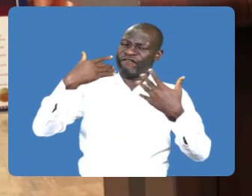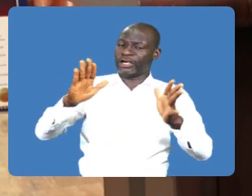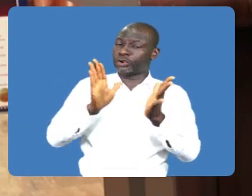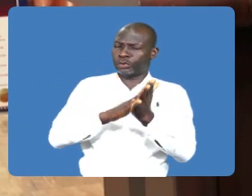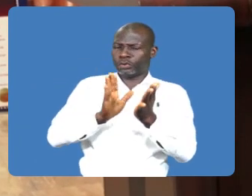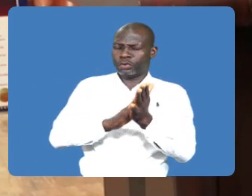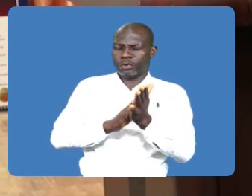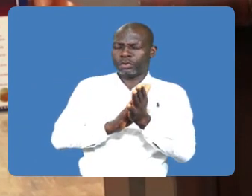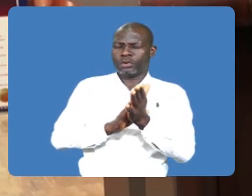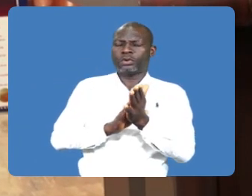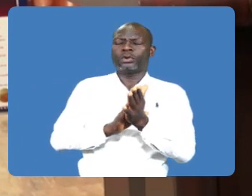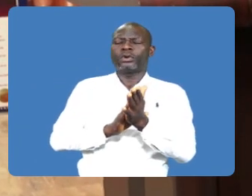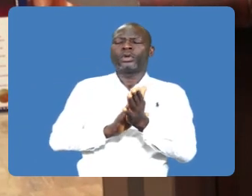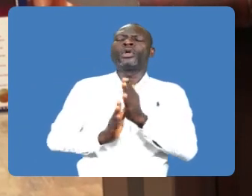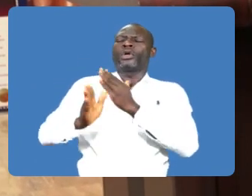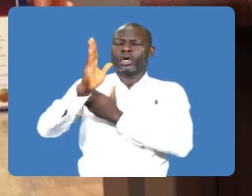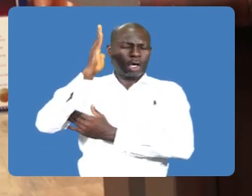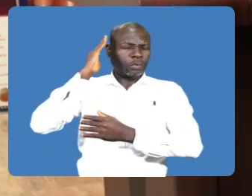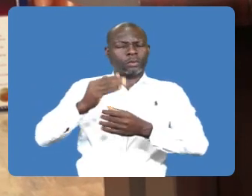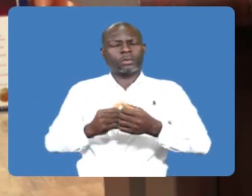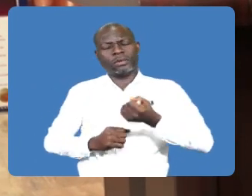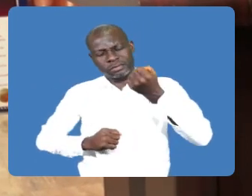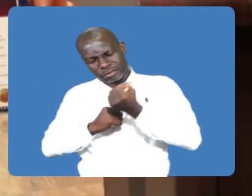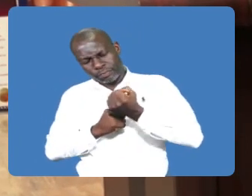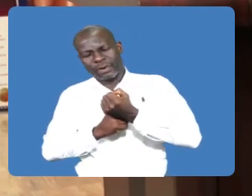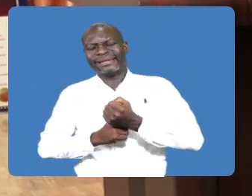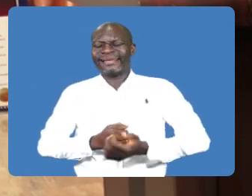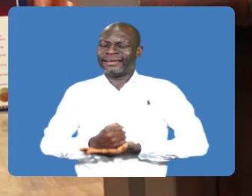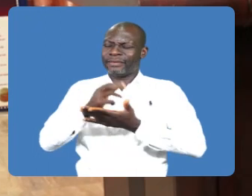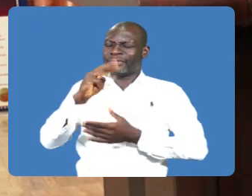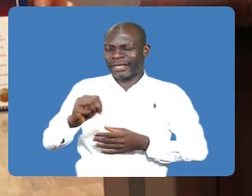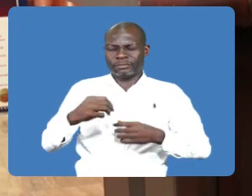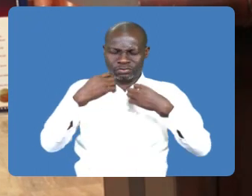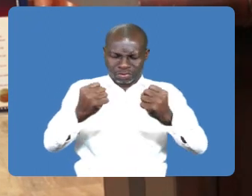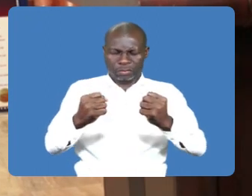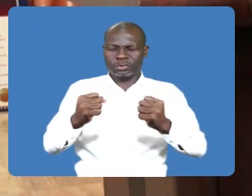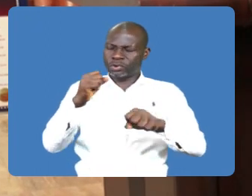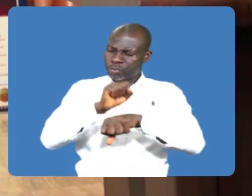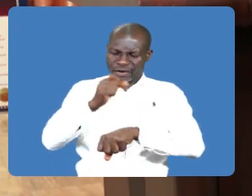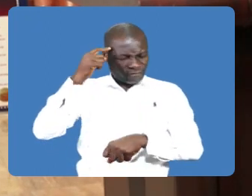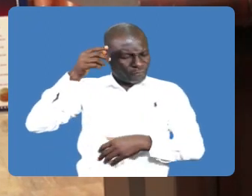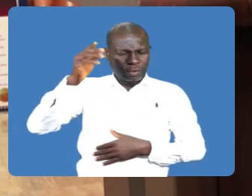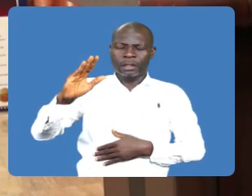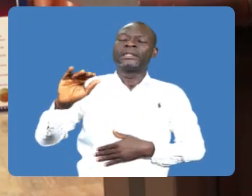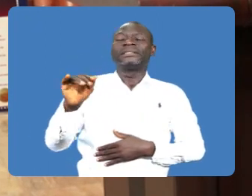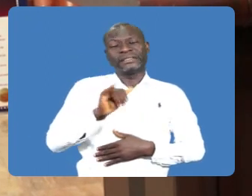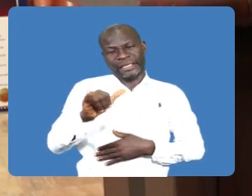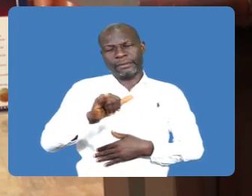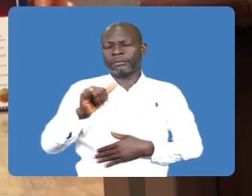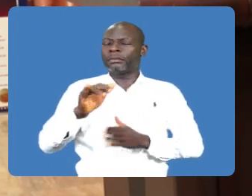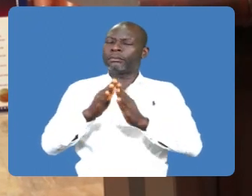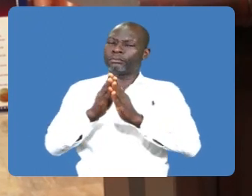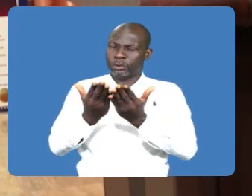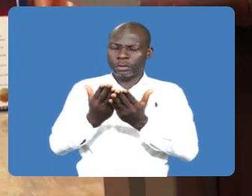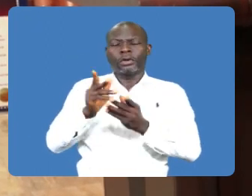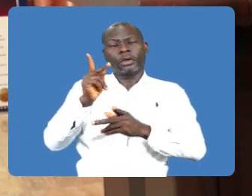ewie Bible school no. Ewrade ebe use omo na omo aye onyame dwuma e de aboa. Sarah and her